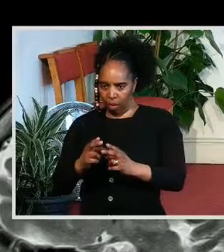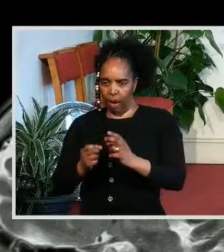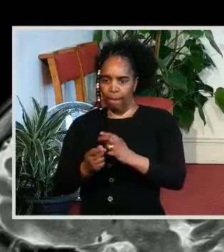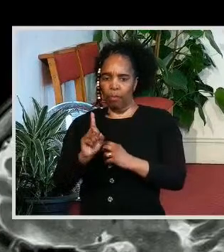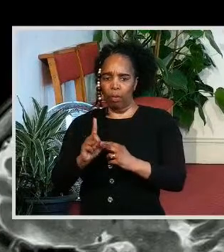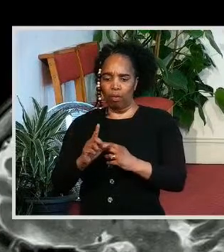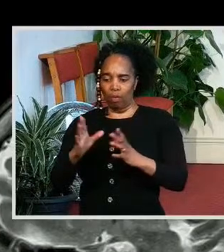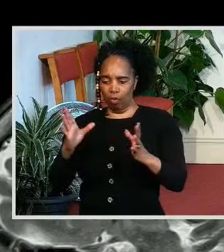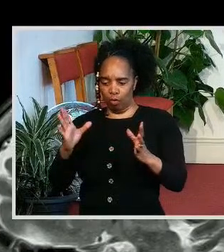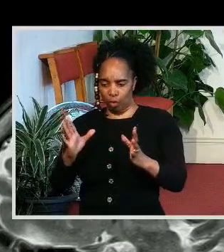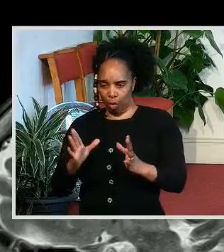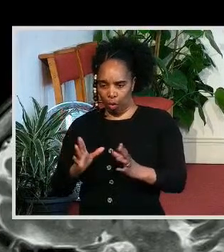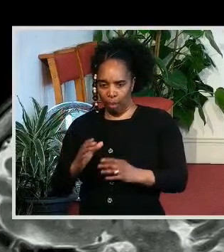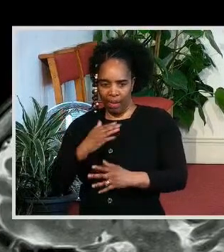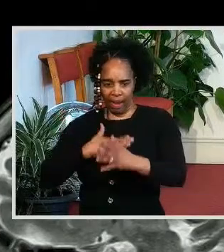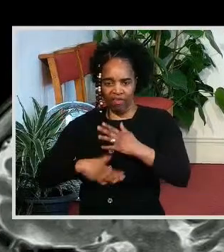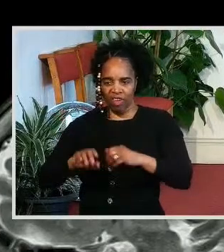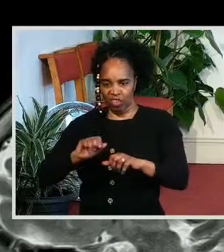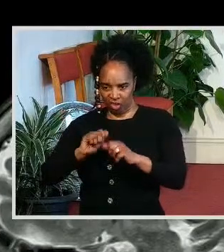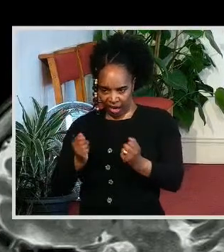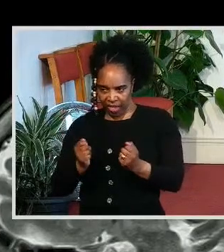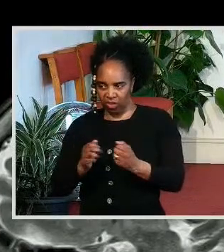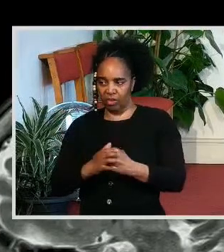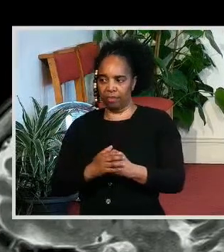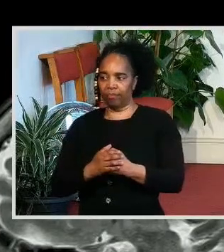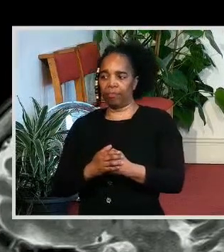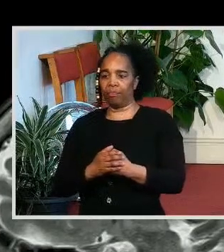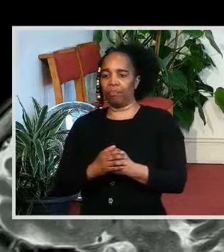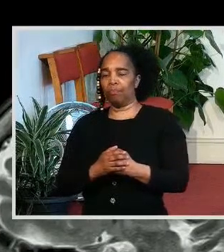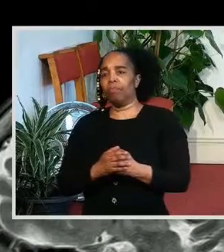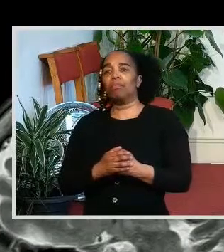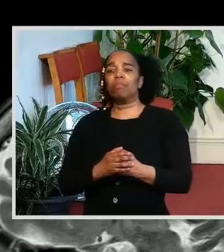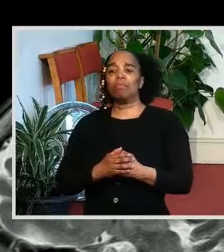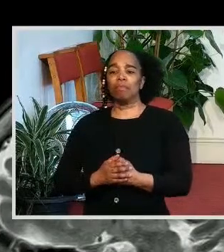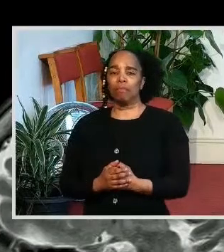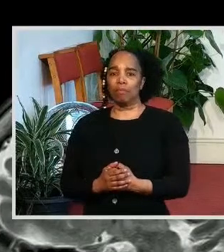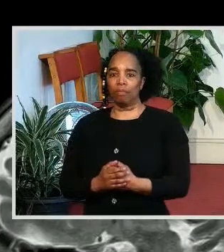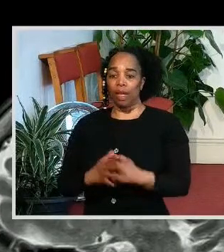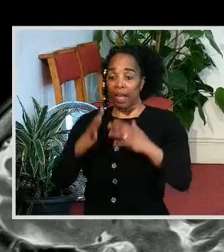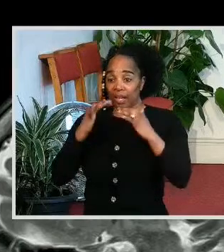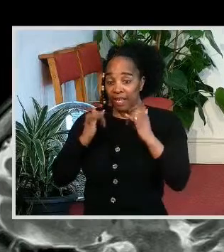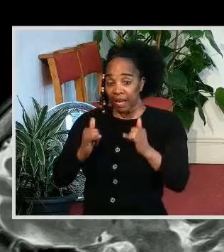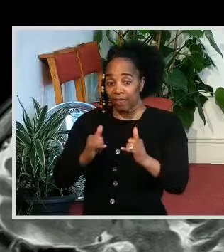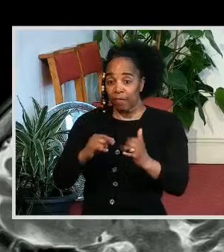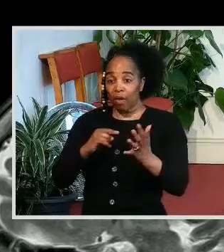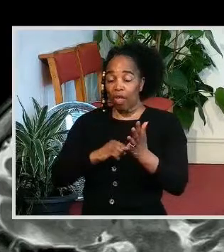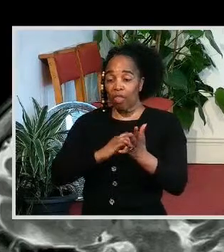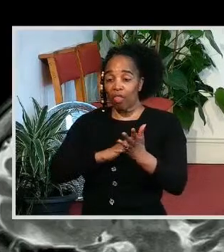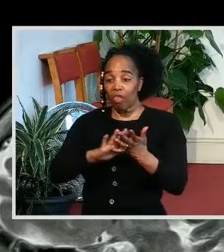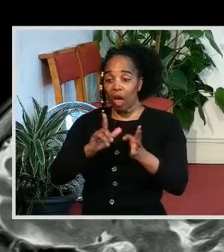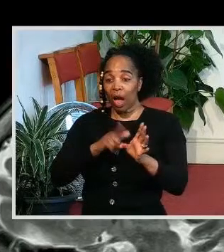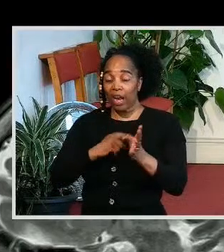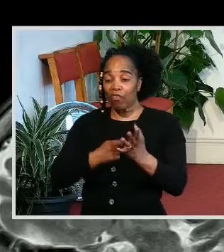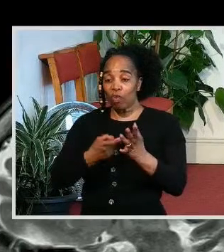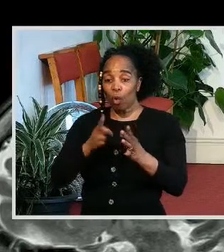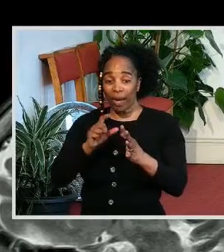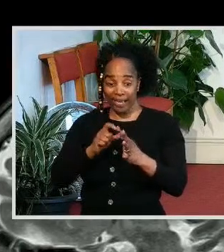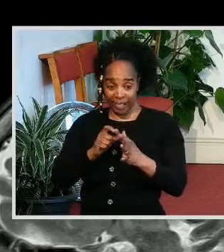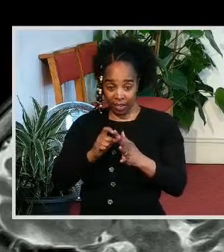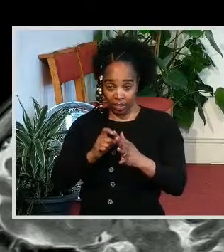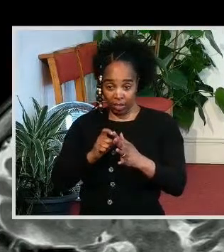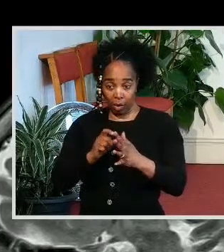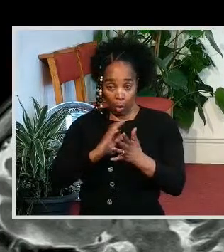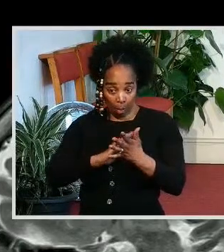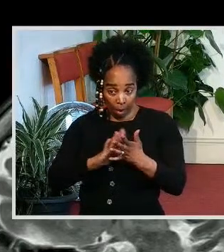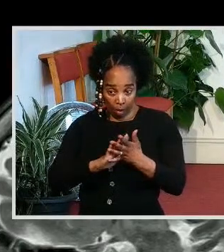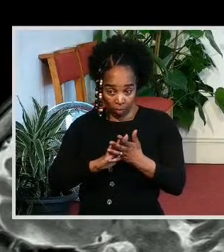not function as well. We also look for other conditions. So we often test for thyroid, with the thyroid hormone,